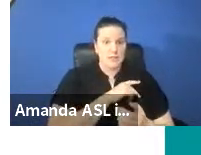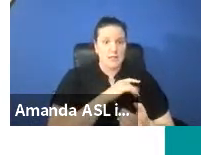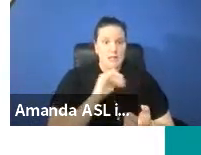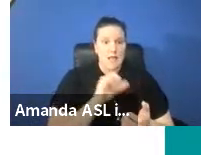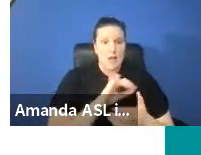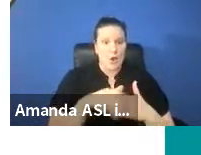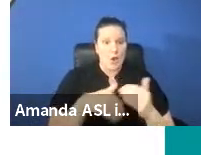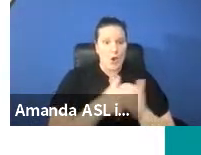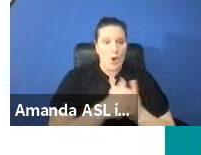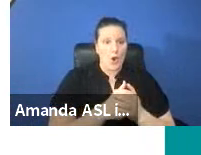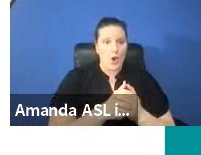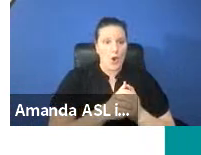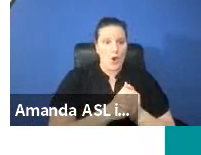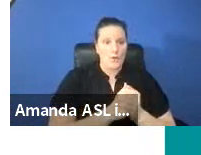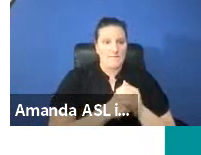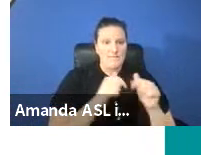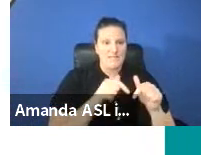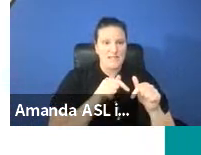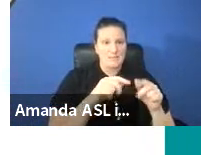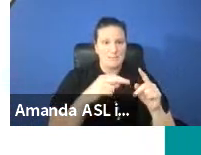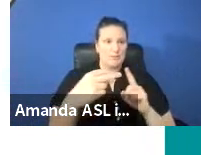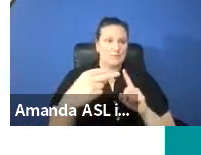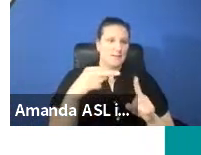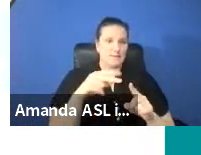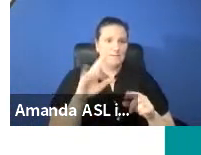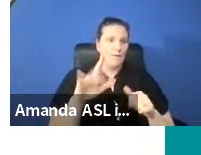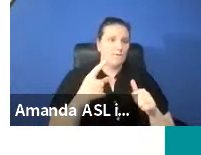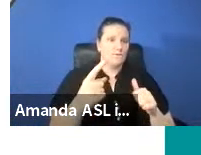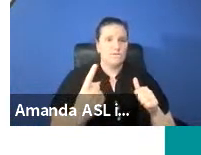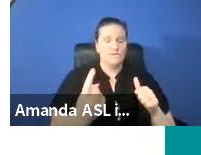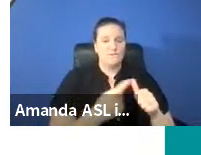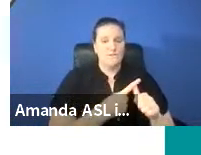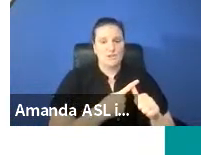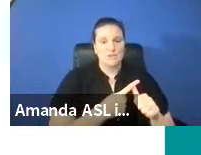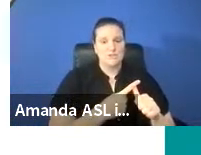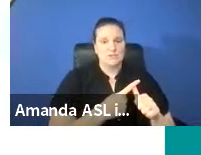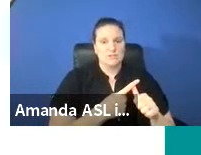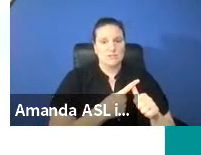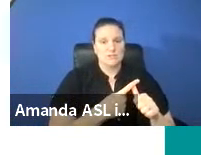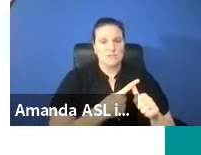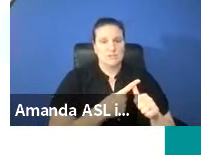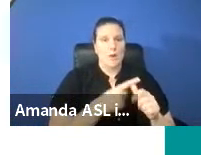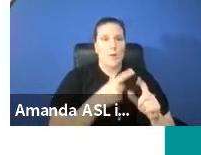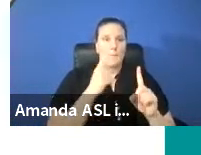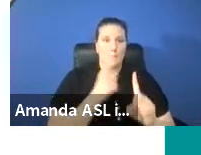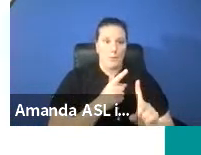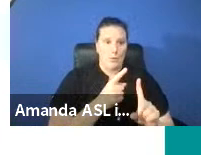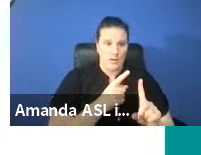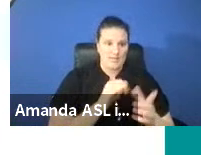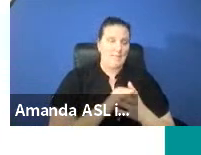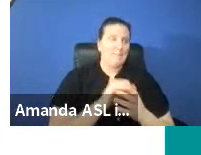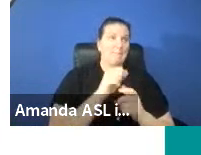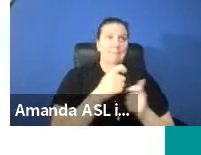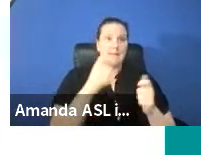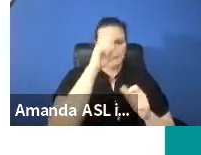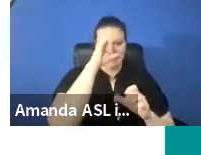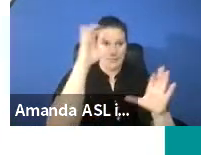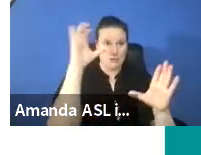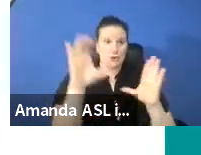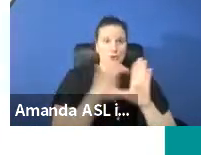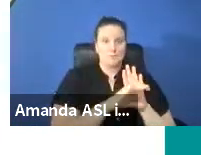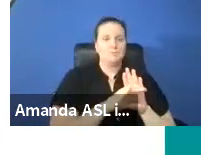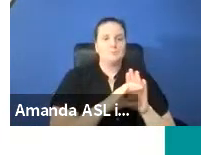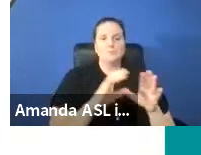all of this in perspective, to your first bullet point there, the big picture, right? As I look at